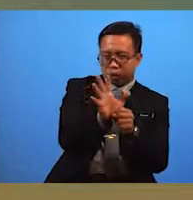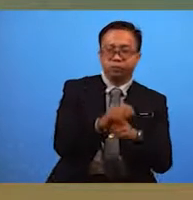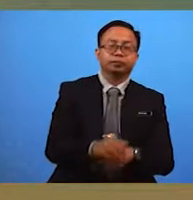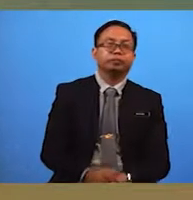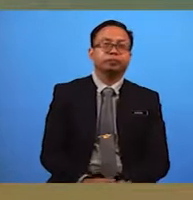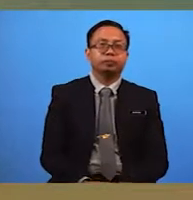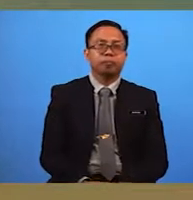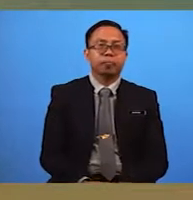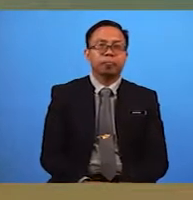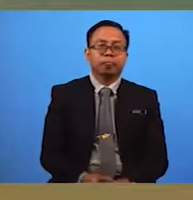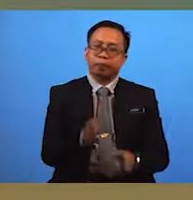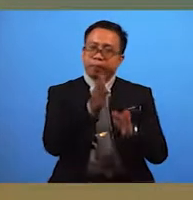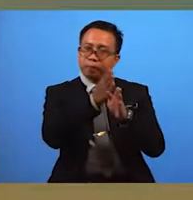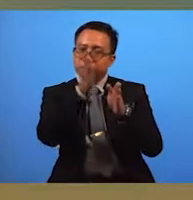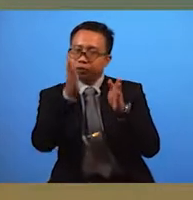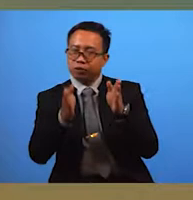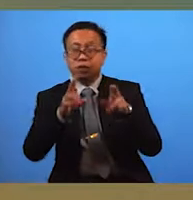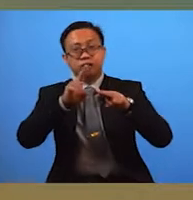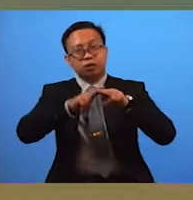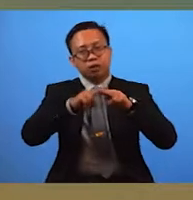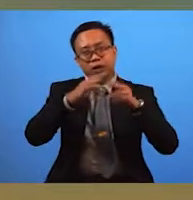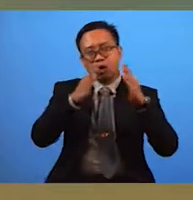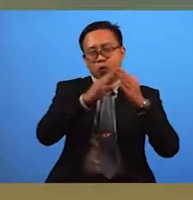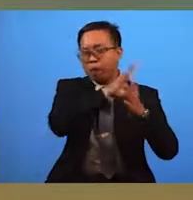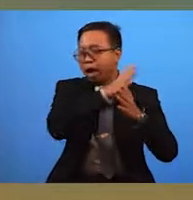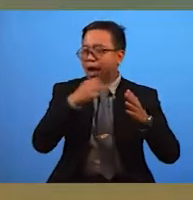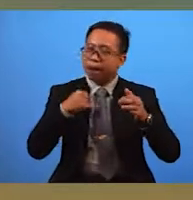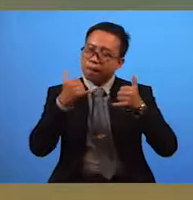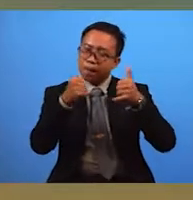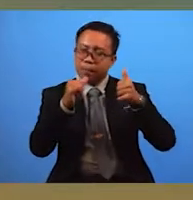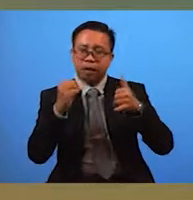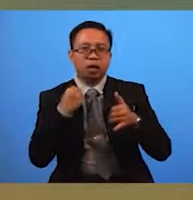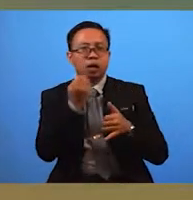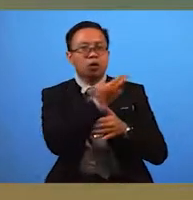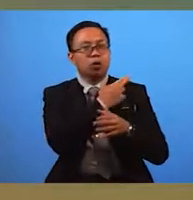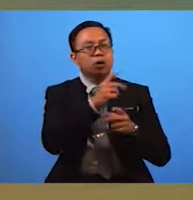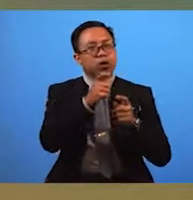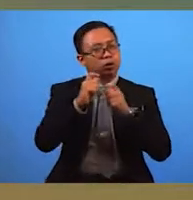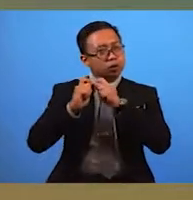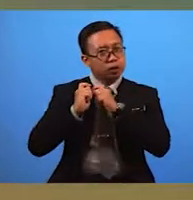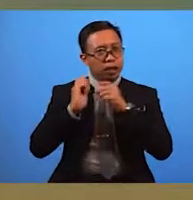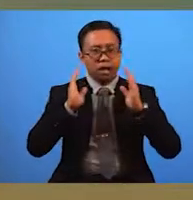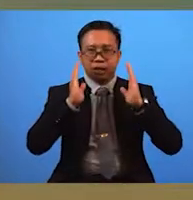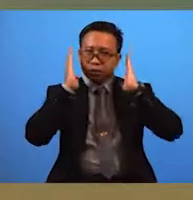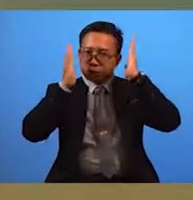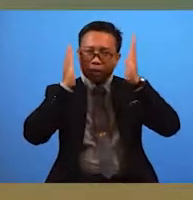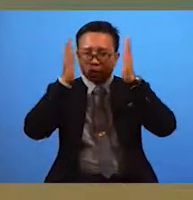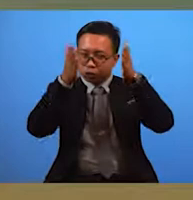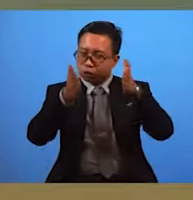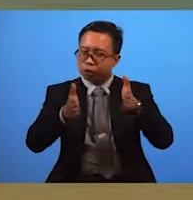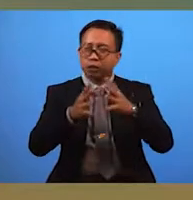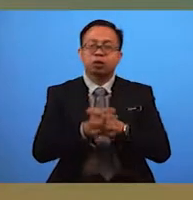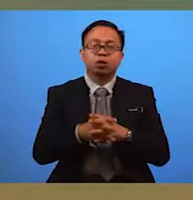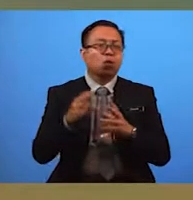virus. Besides staying at home and playing our roles as responsible Malaysian